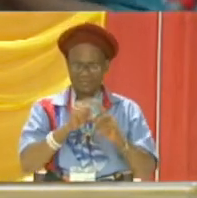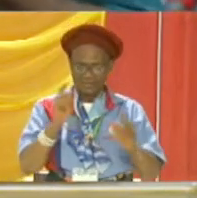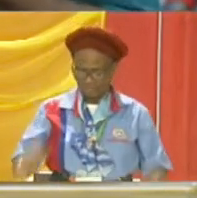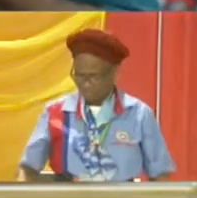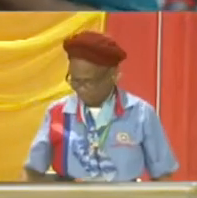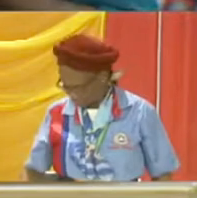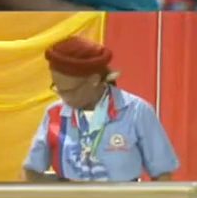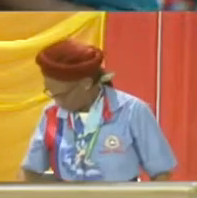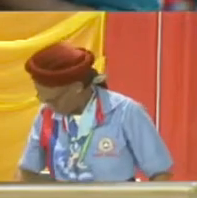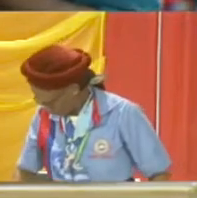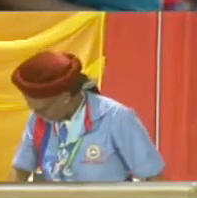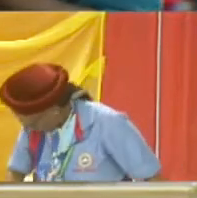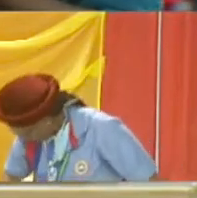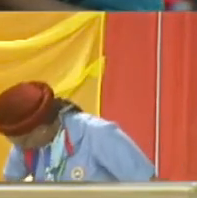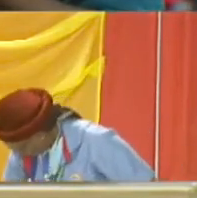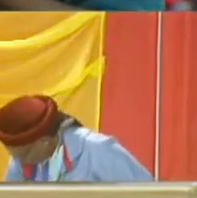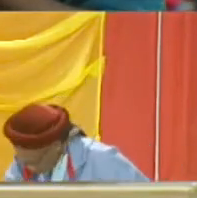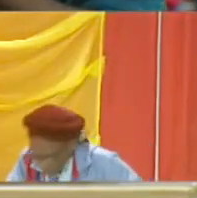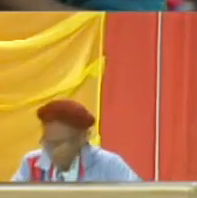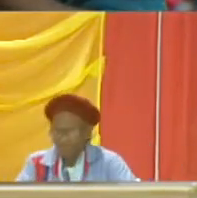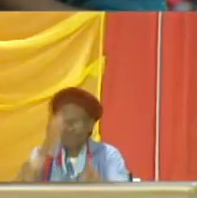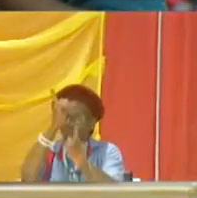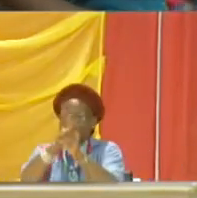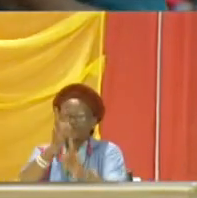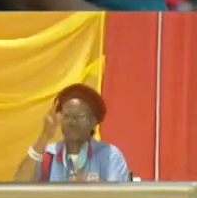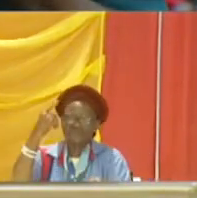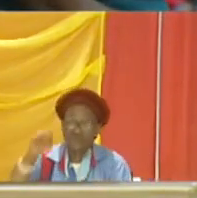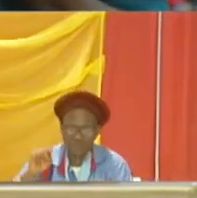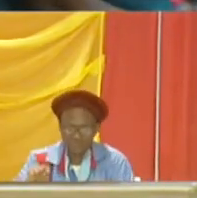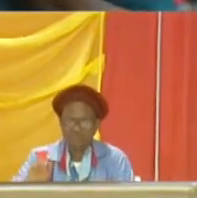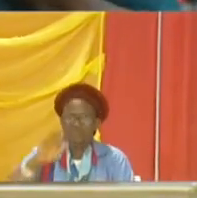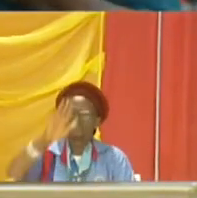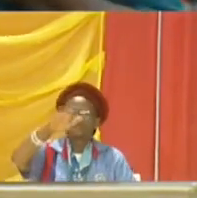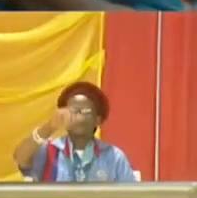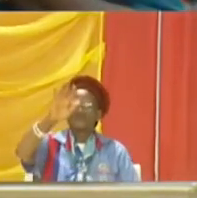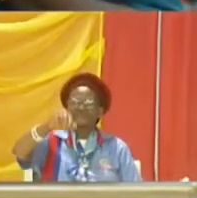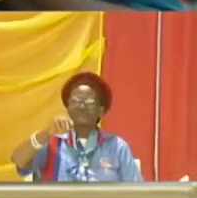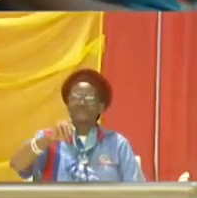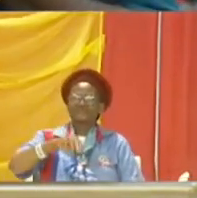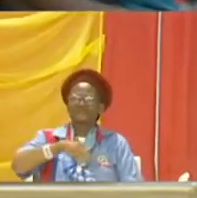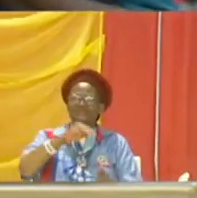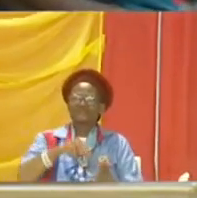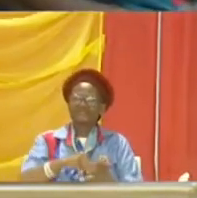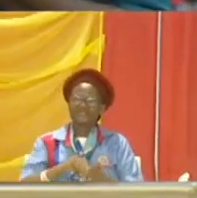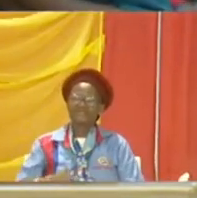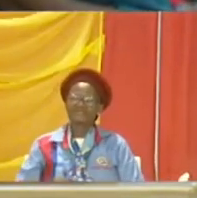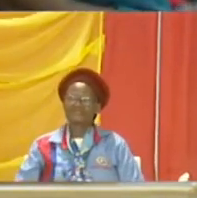Just 15 minutes, that'll be what you have. And then I'll